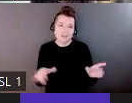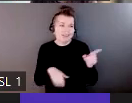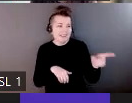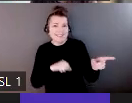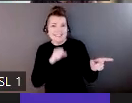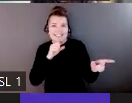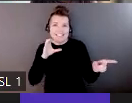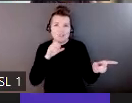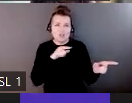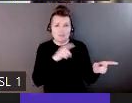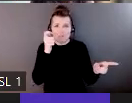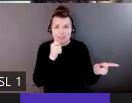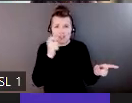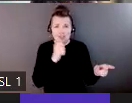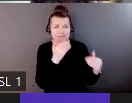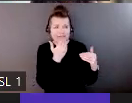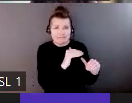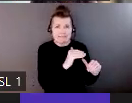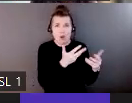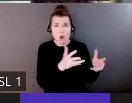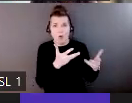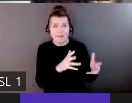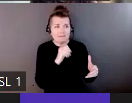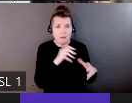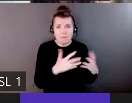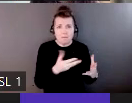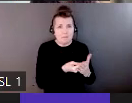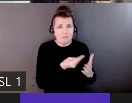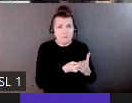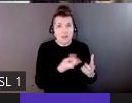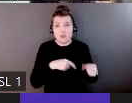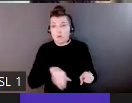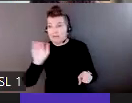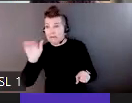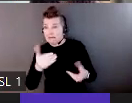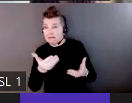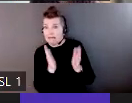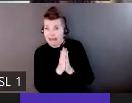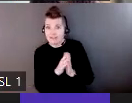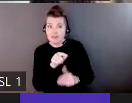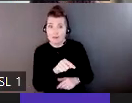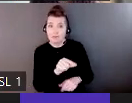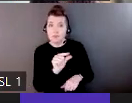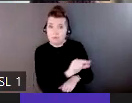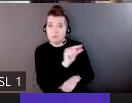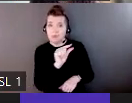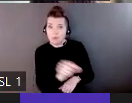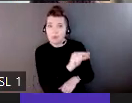pensions. So we often ask for restitution orders. We'll put a restitution order on